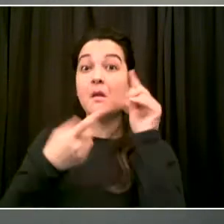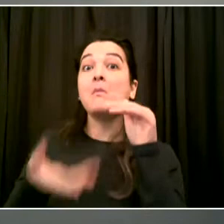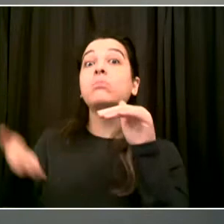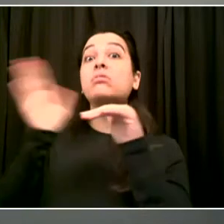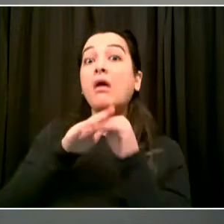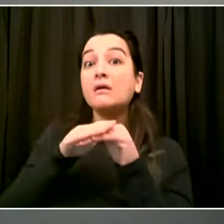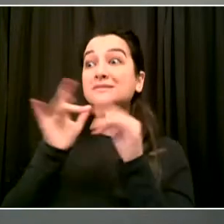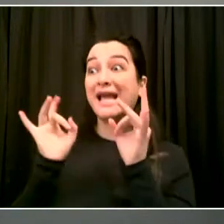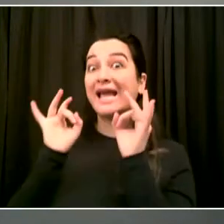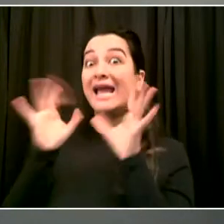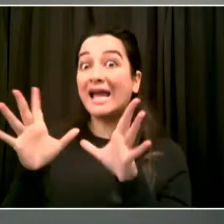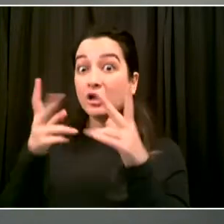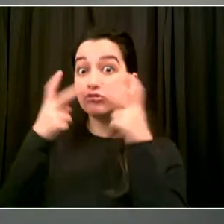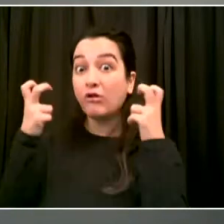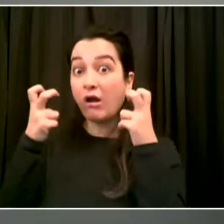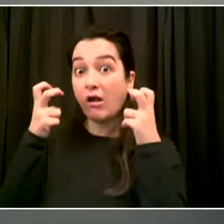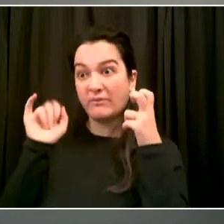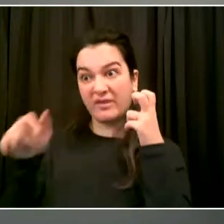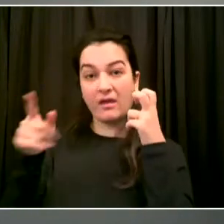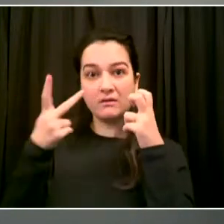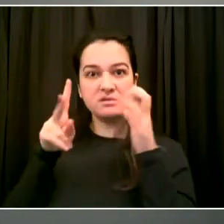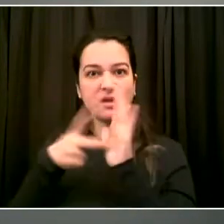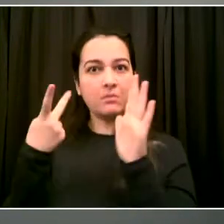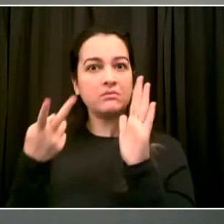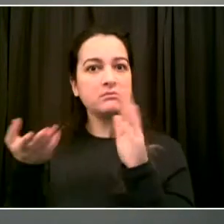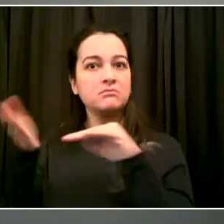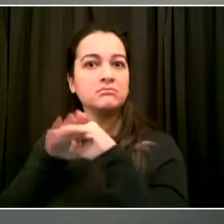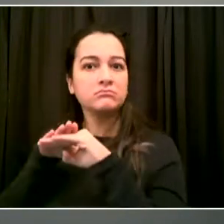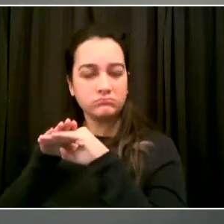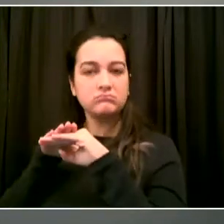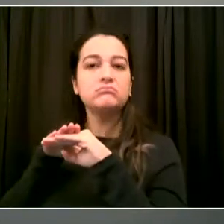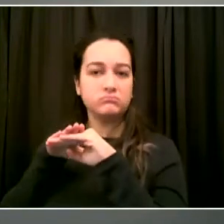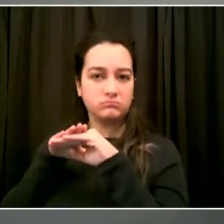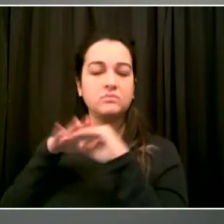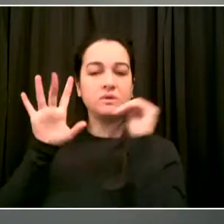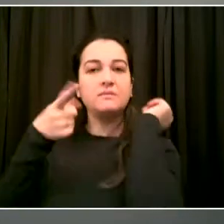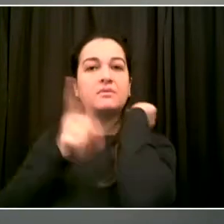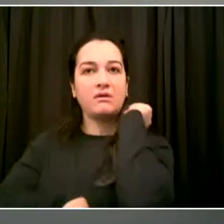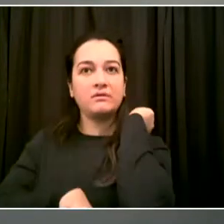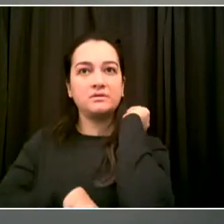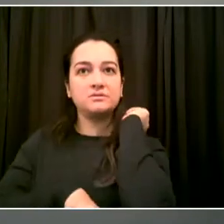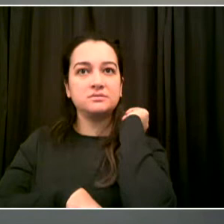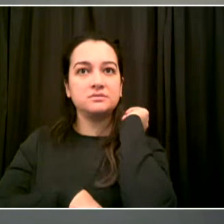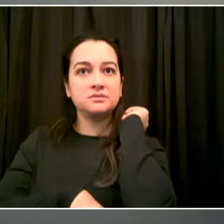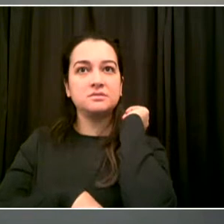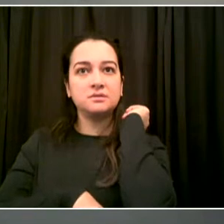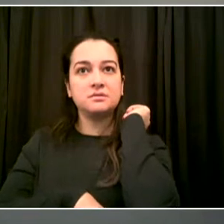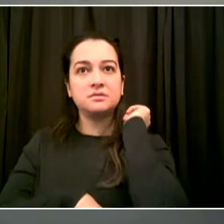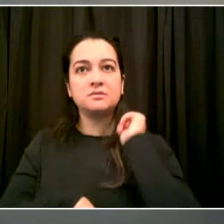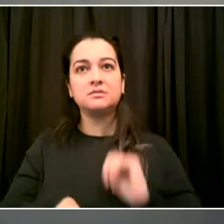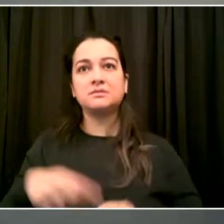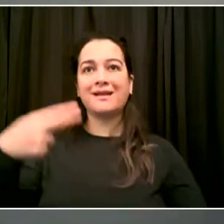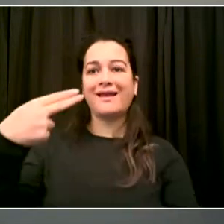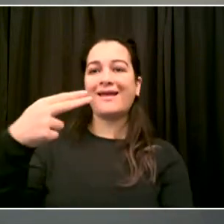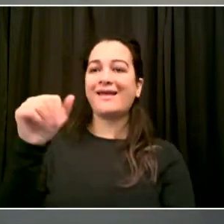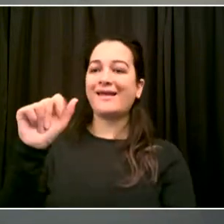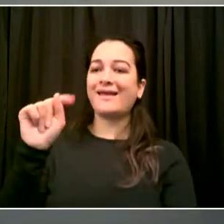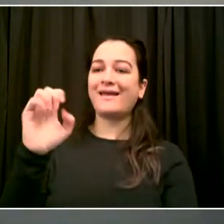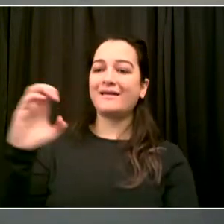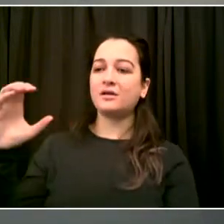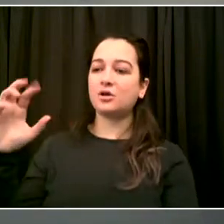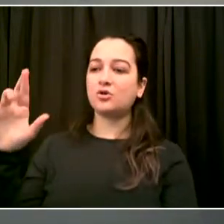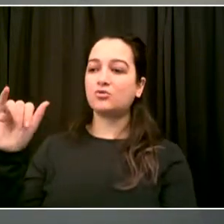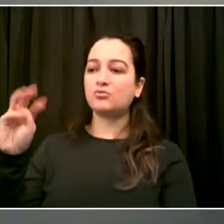increase the penalty, but it goes by case basis and borough by borough depending on the DA. We, as